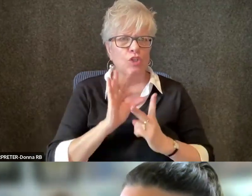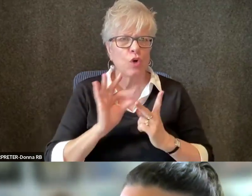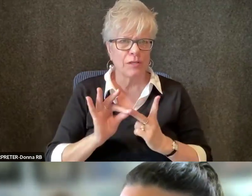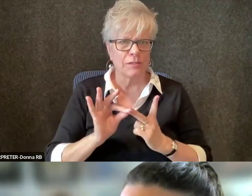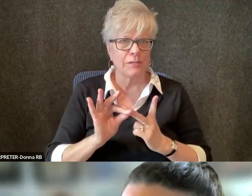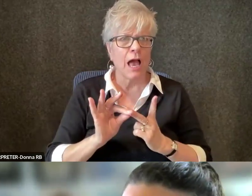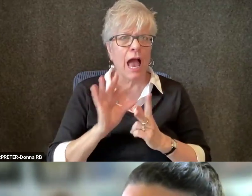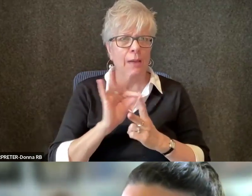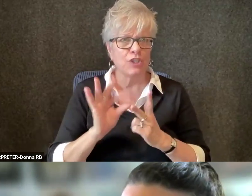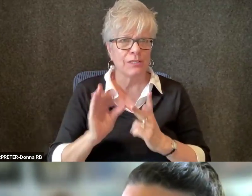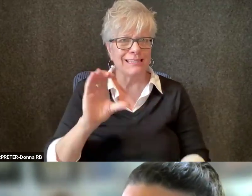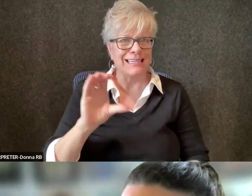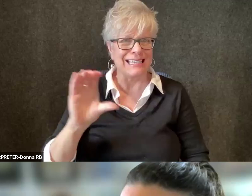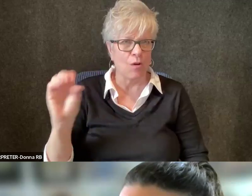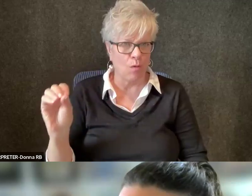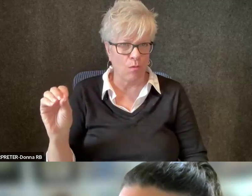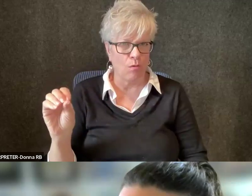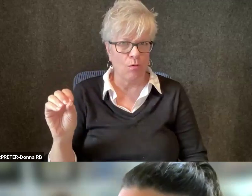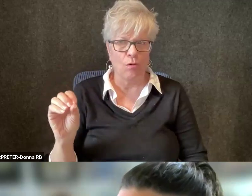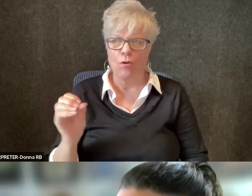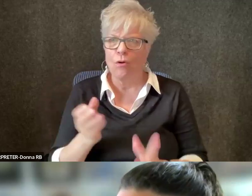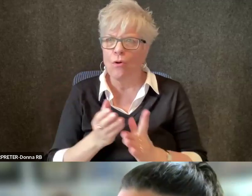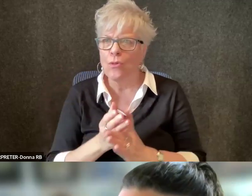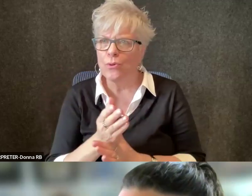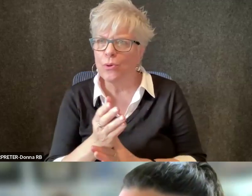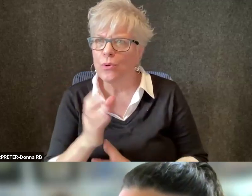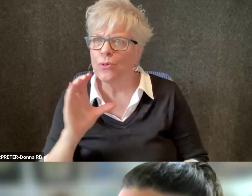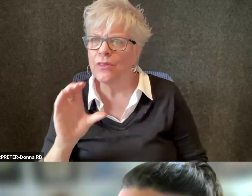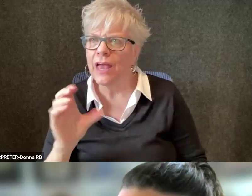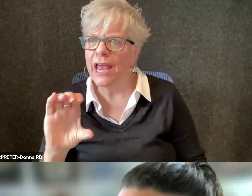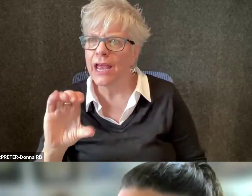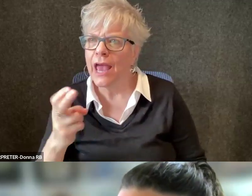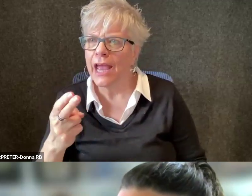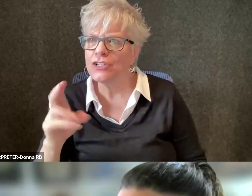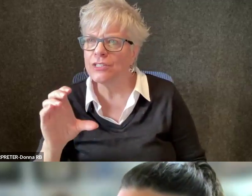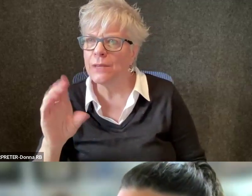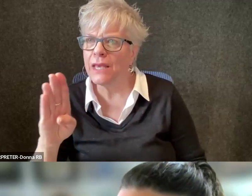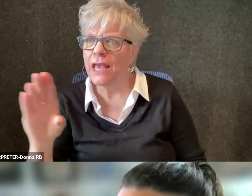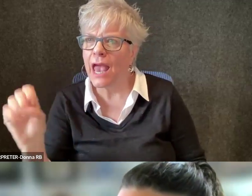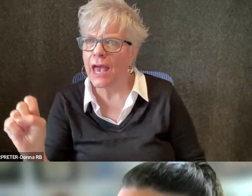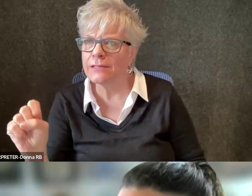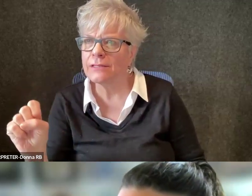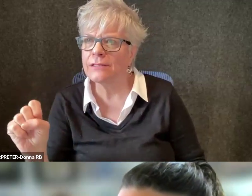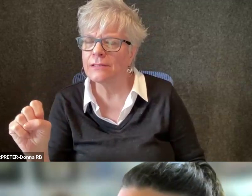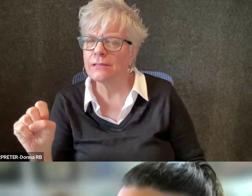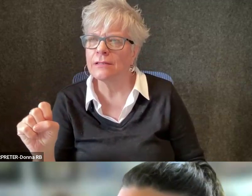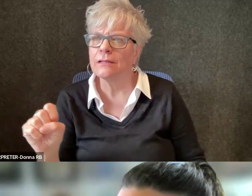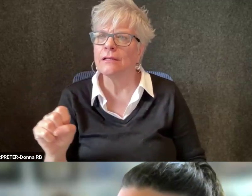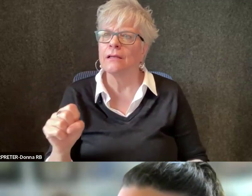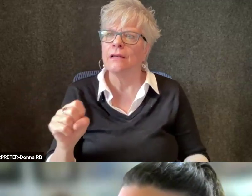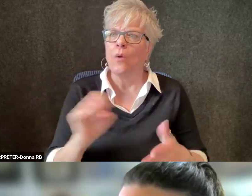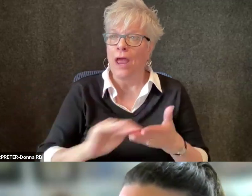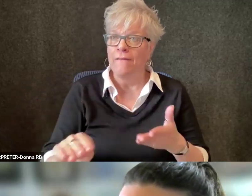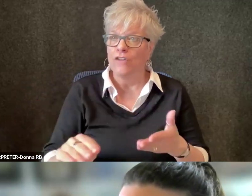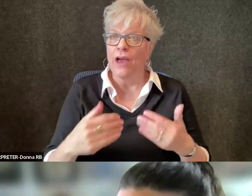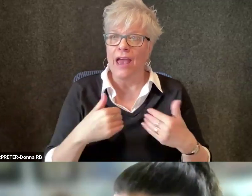CCO through the HCBS waiver, having issues with financial management services not registering